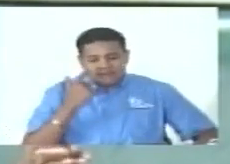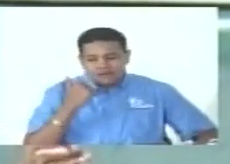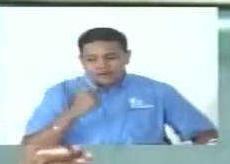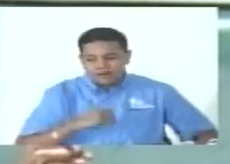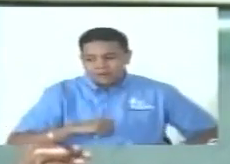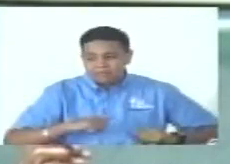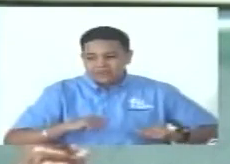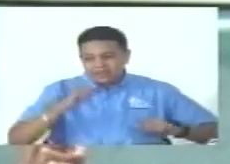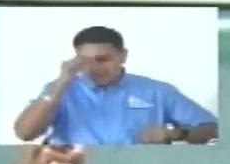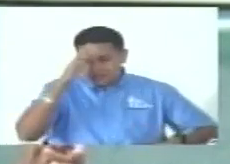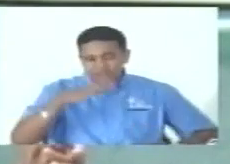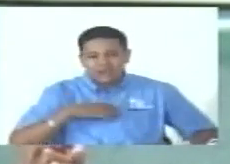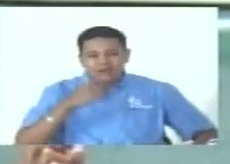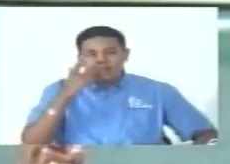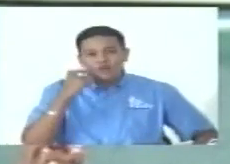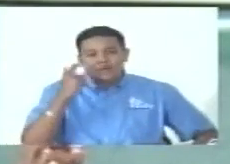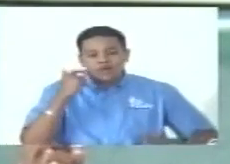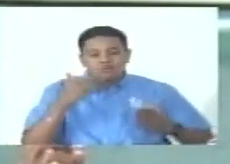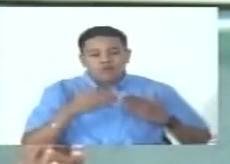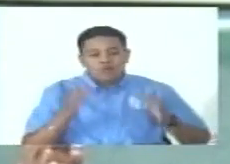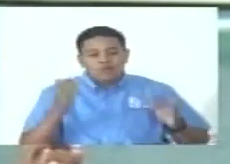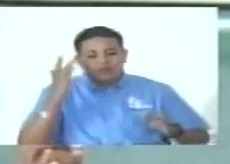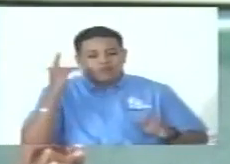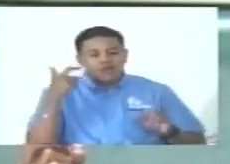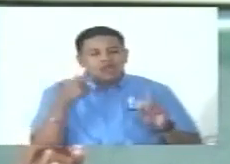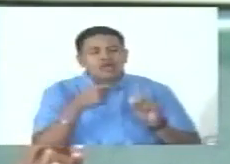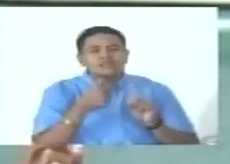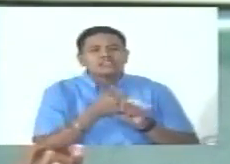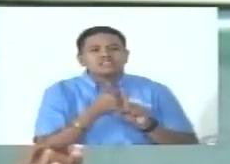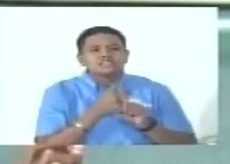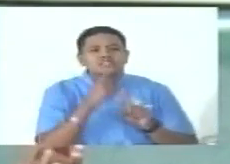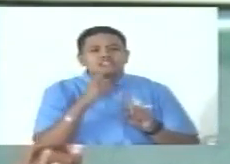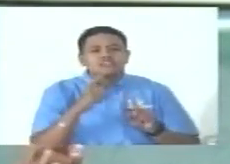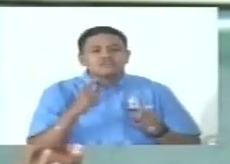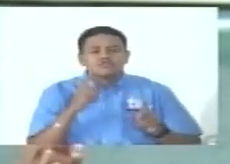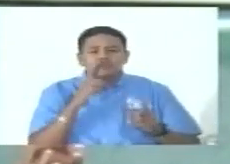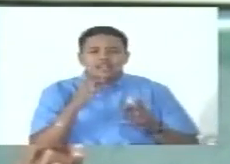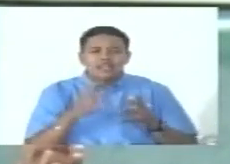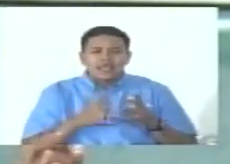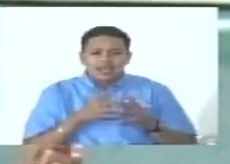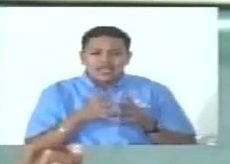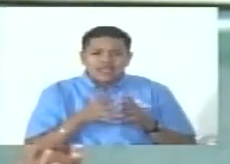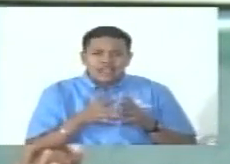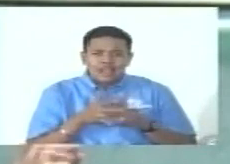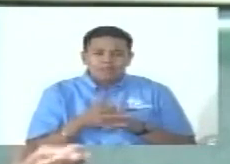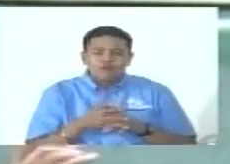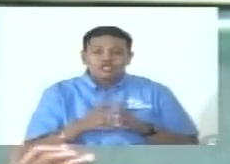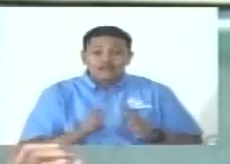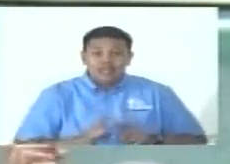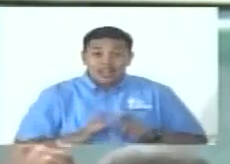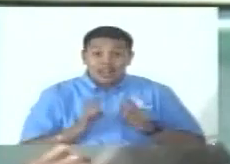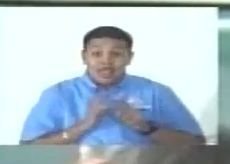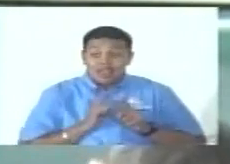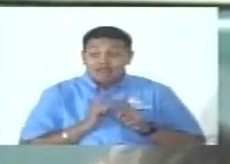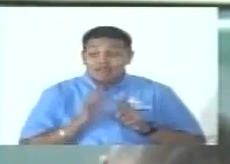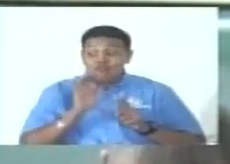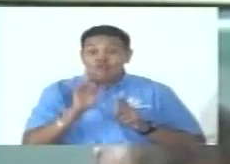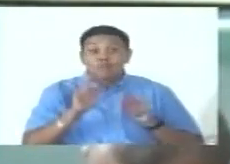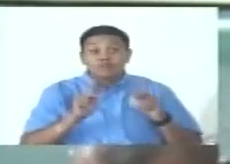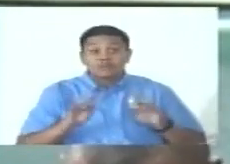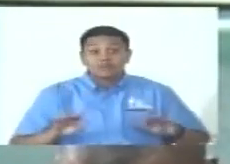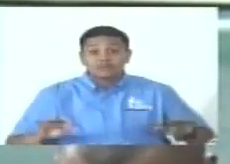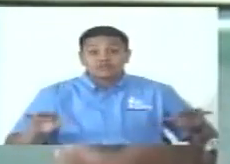wept openly because she was so immersed in the lives of her